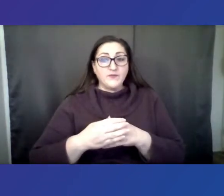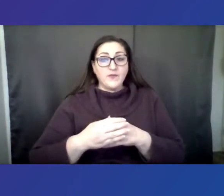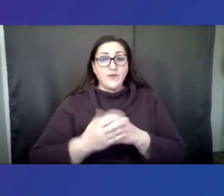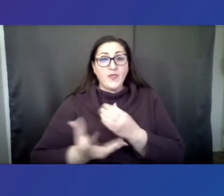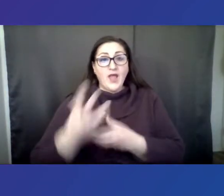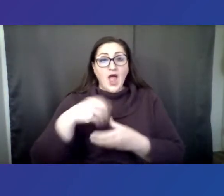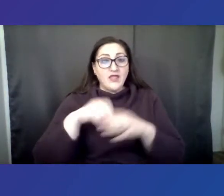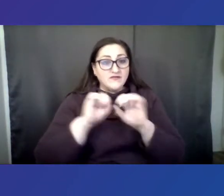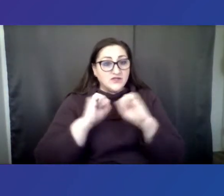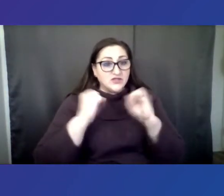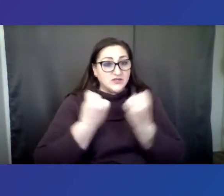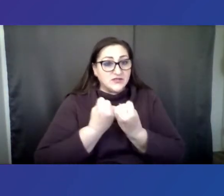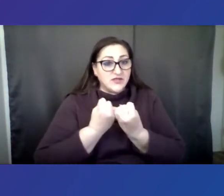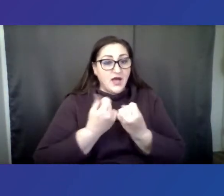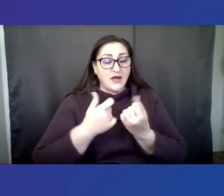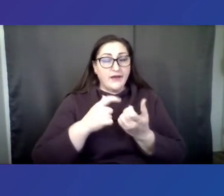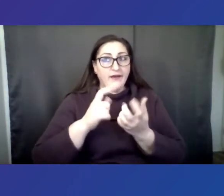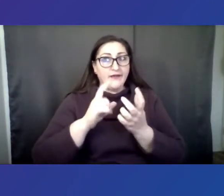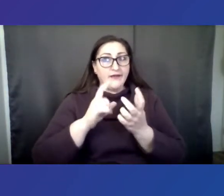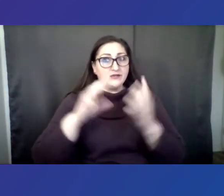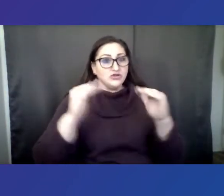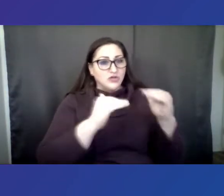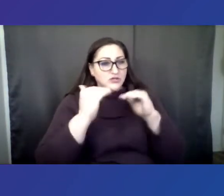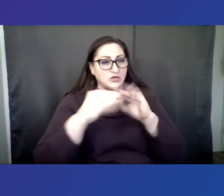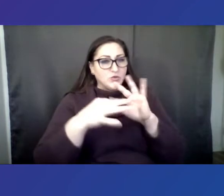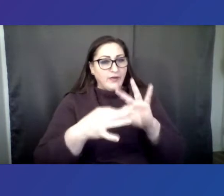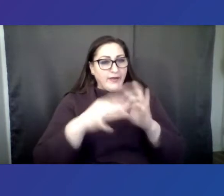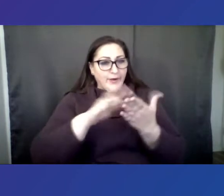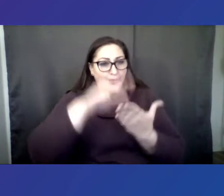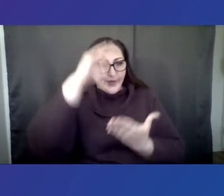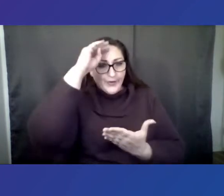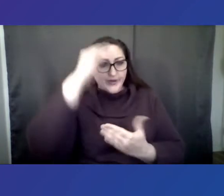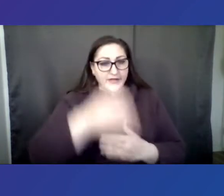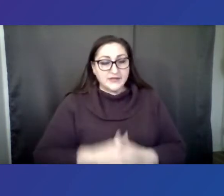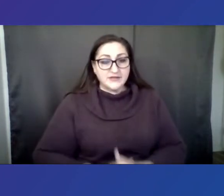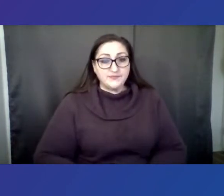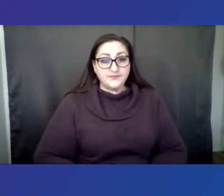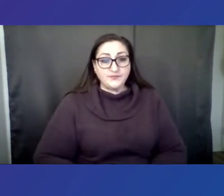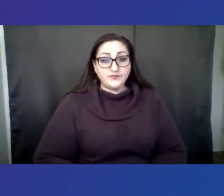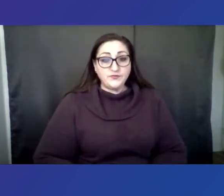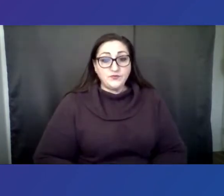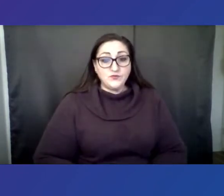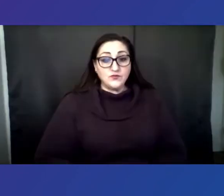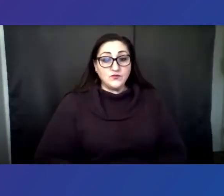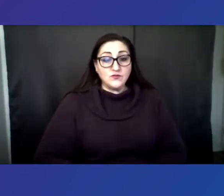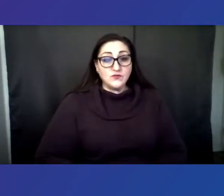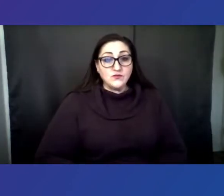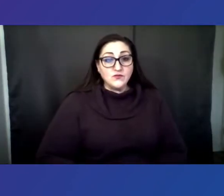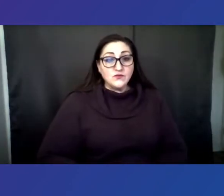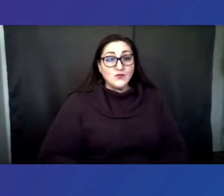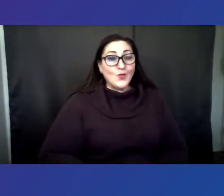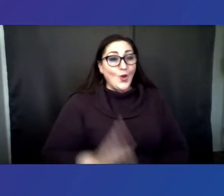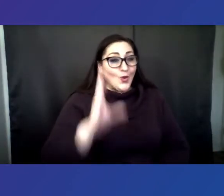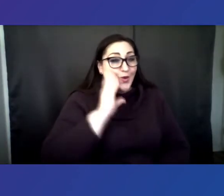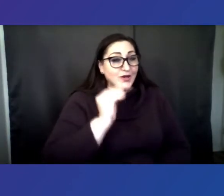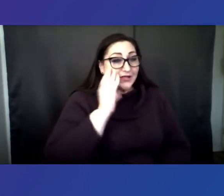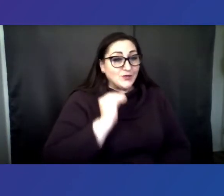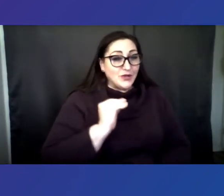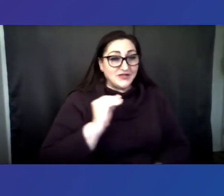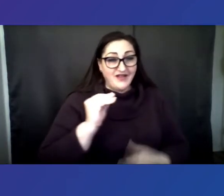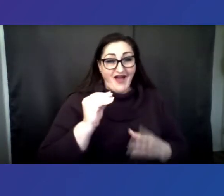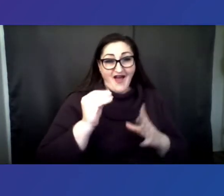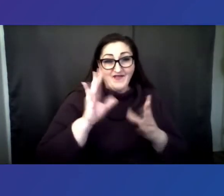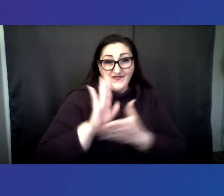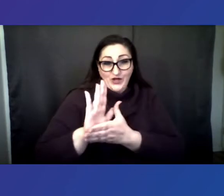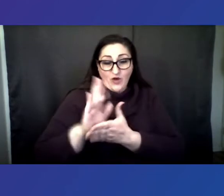those justice-related learnings. To that end, we are going to experience a short video from Dance